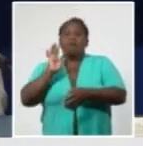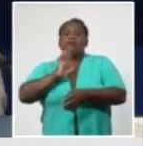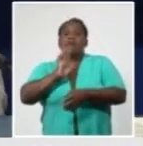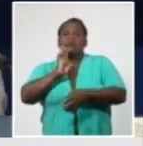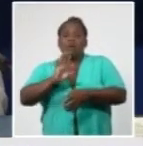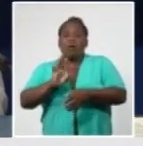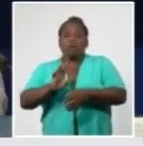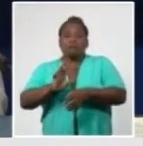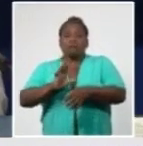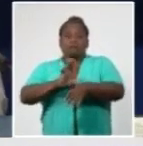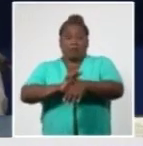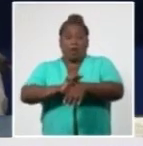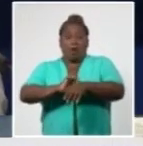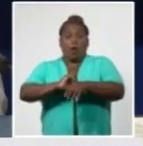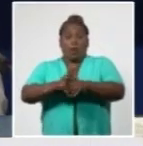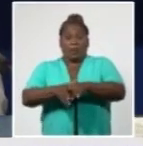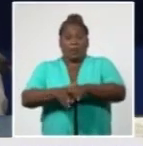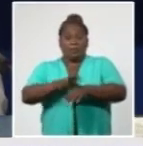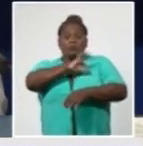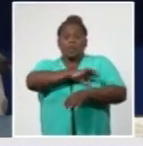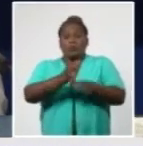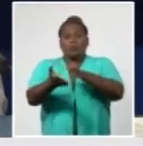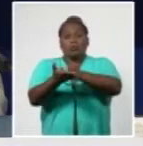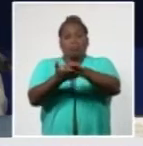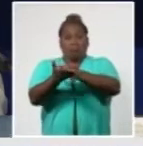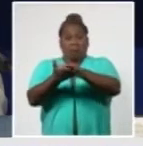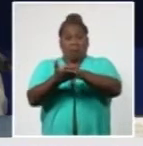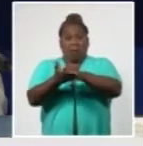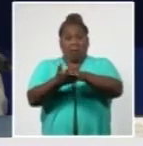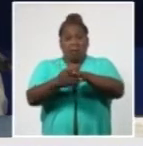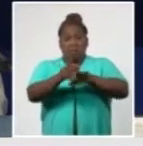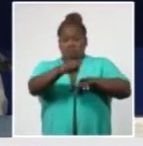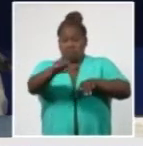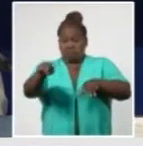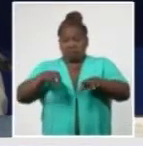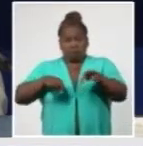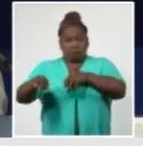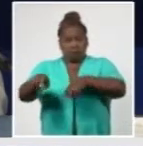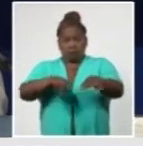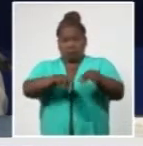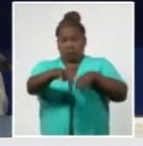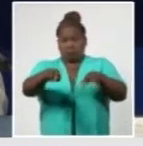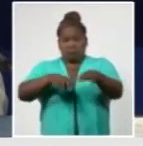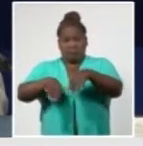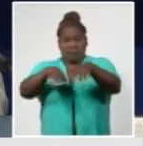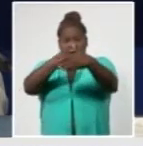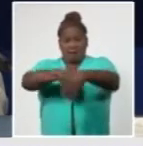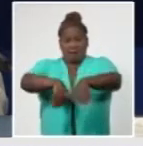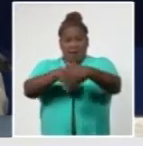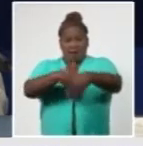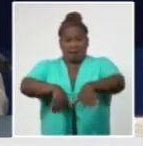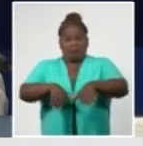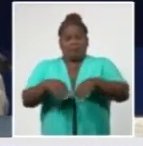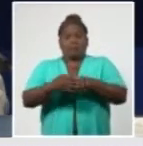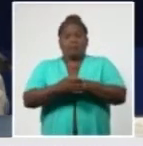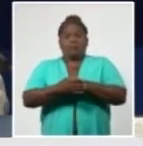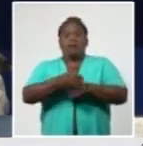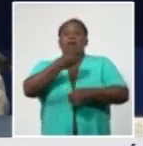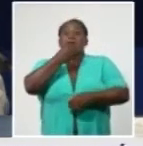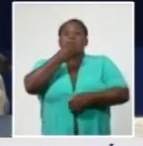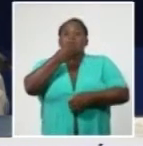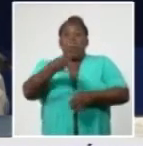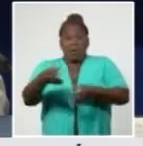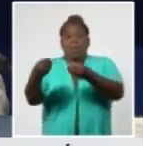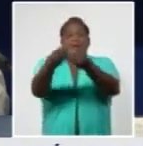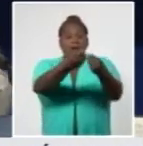that there can probably be a group of people who are still infected and that are asymptomatic, as it has